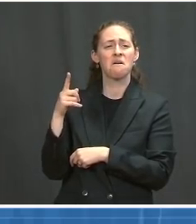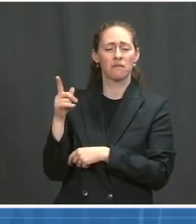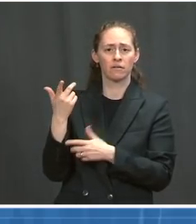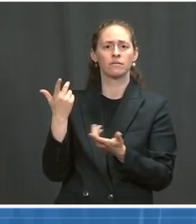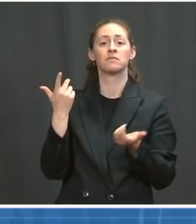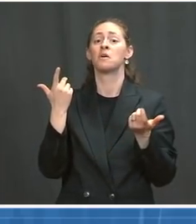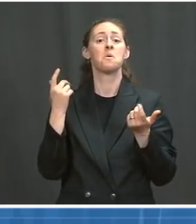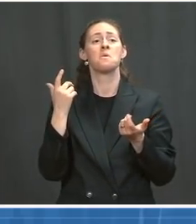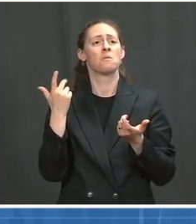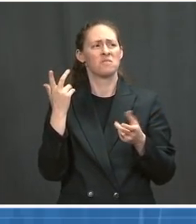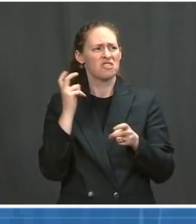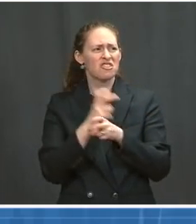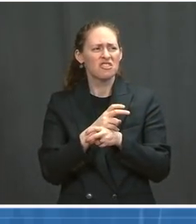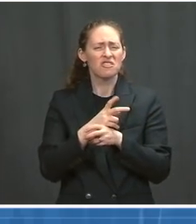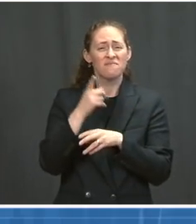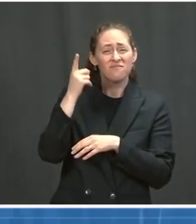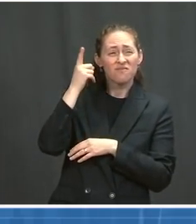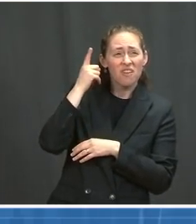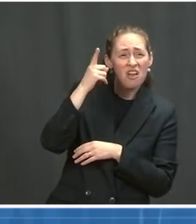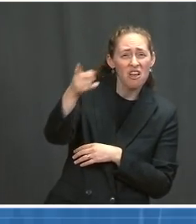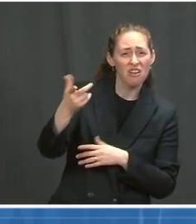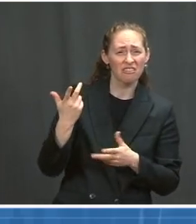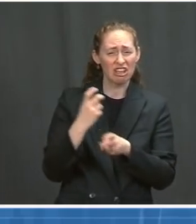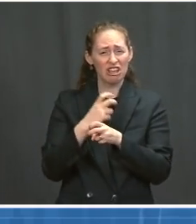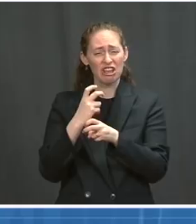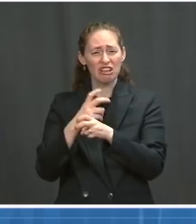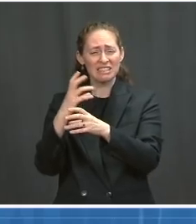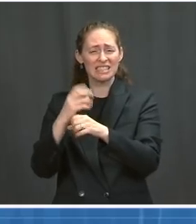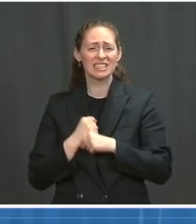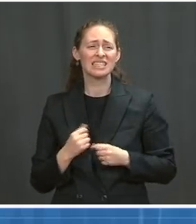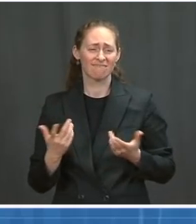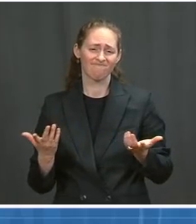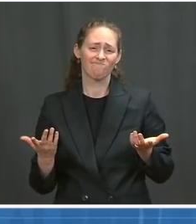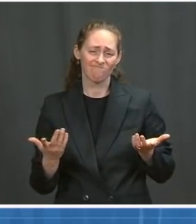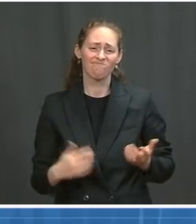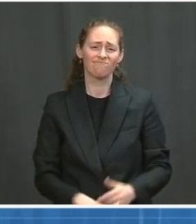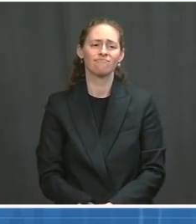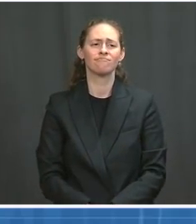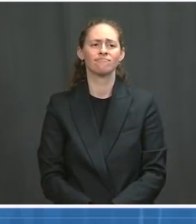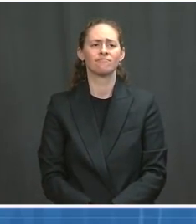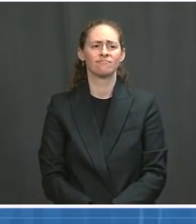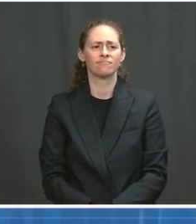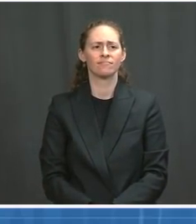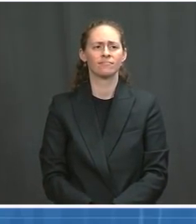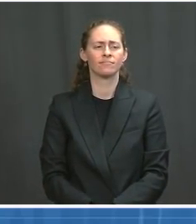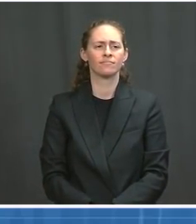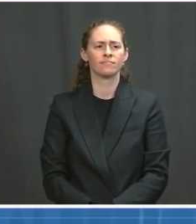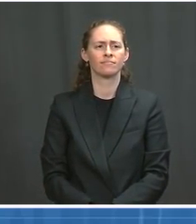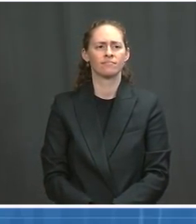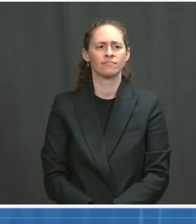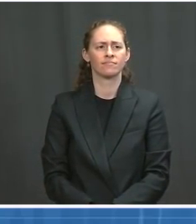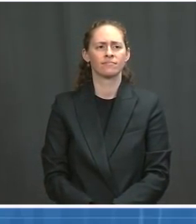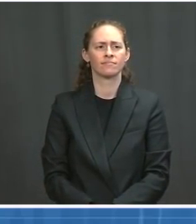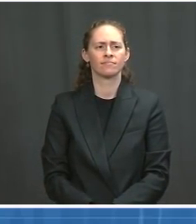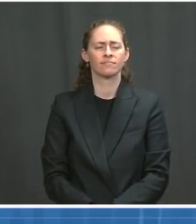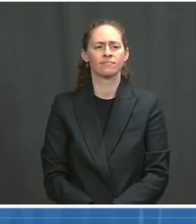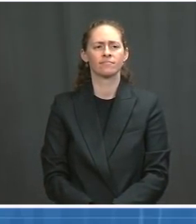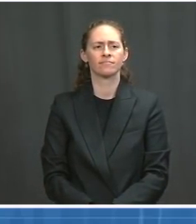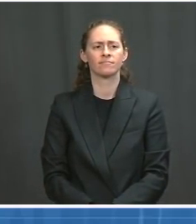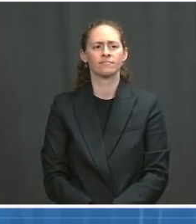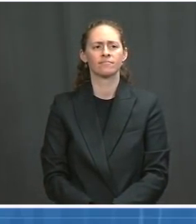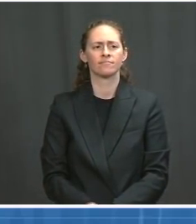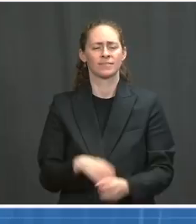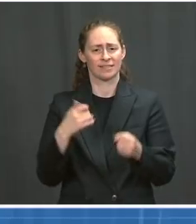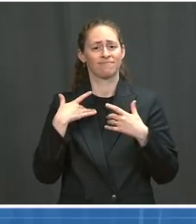portion of unvaccinated people cited other reasons other than competence for not yet getting their shots. And those